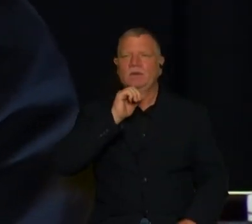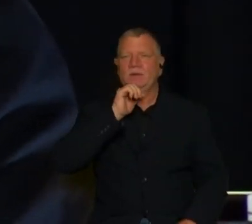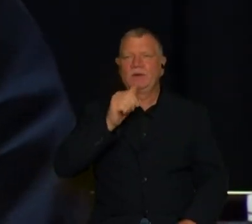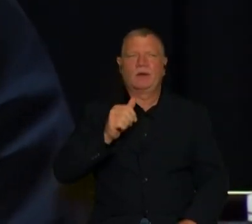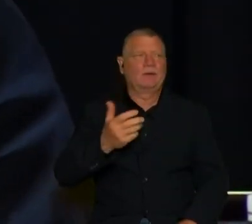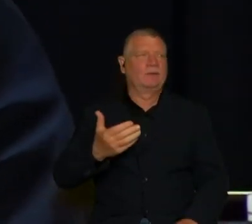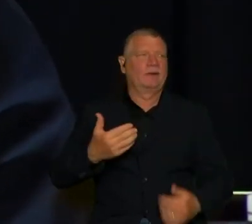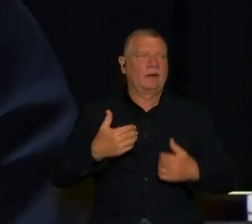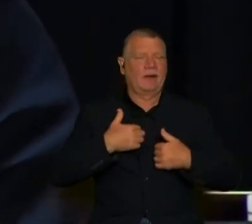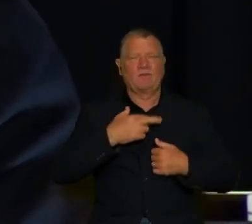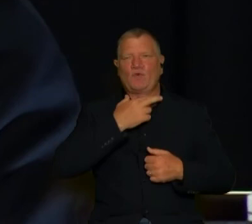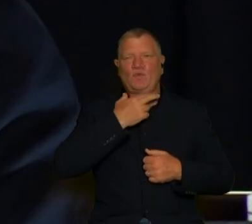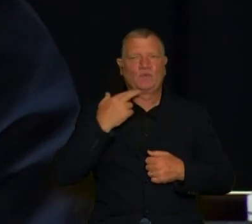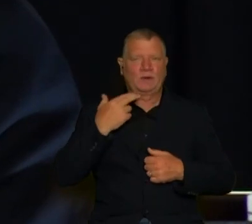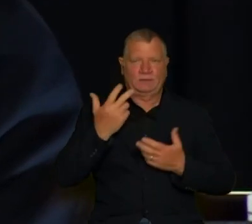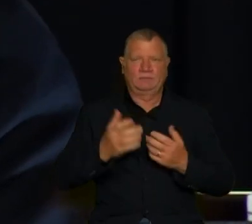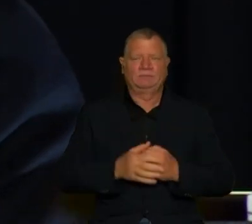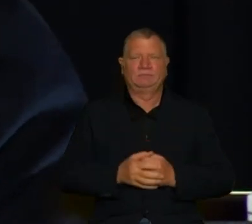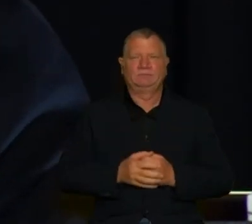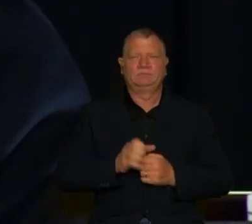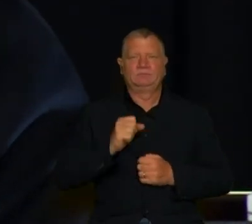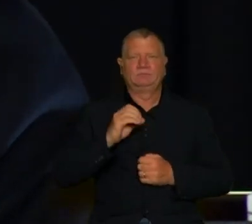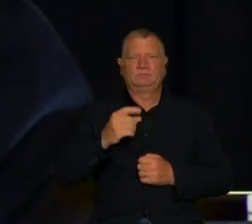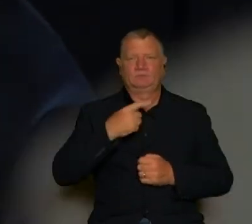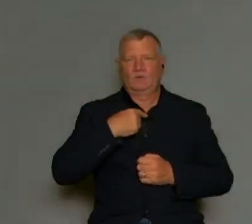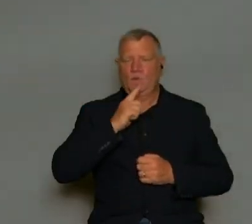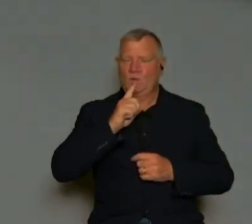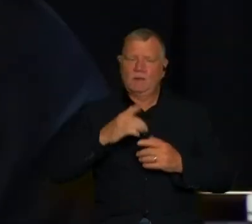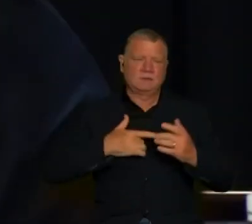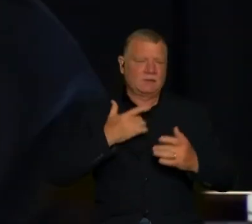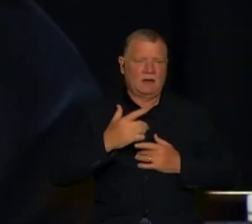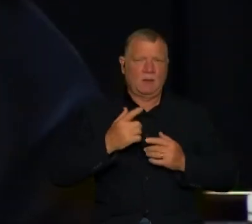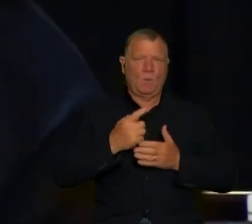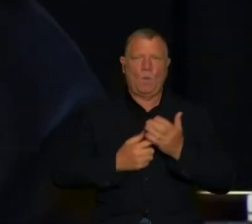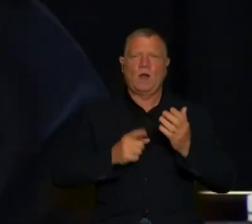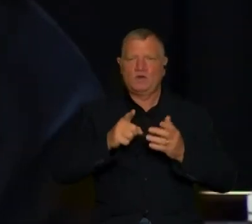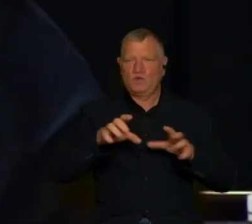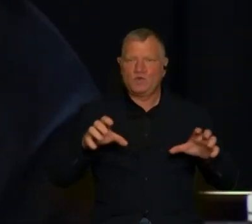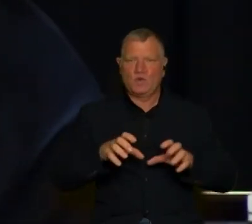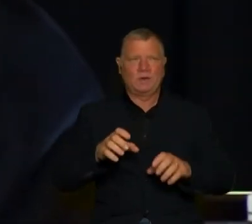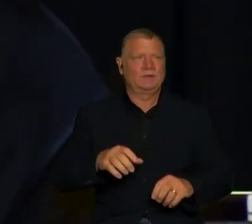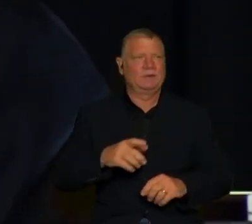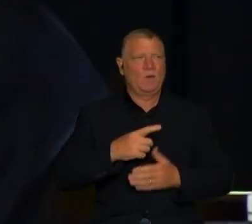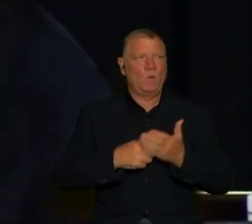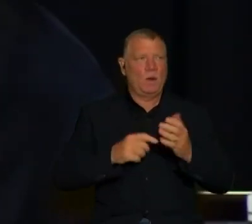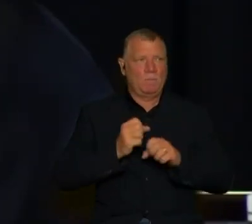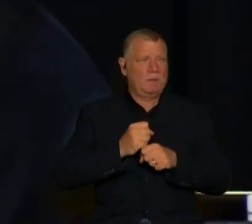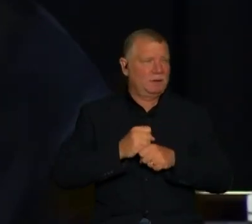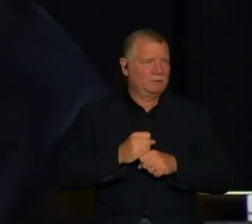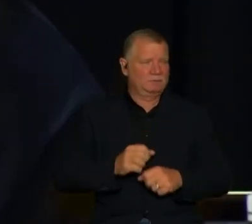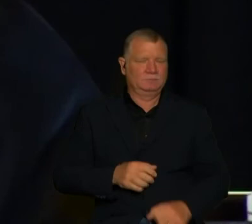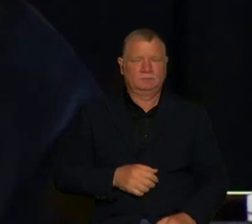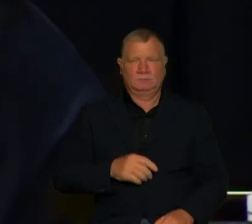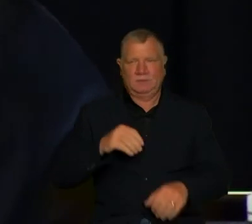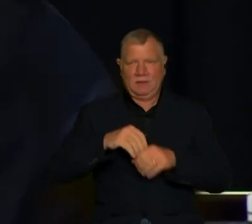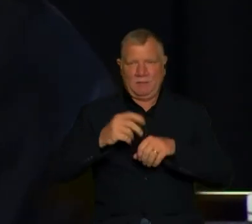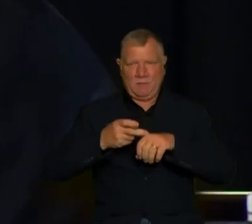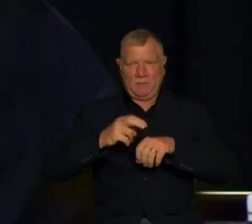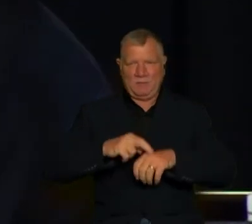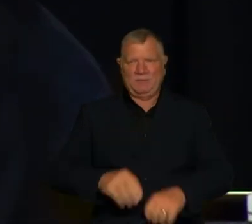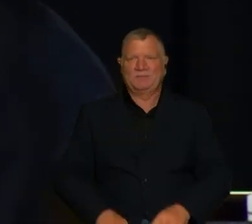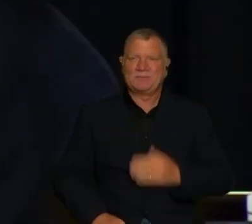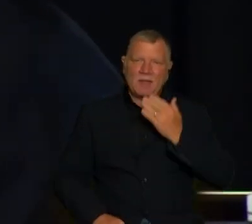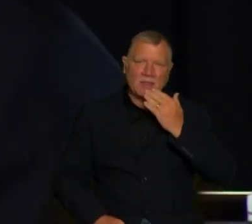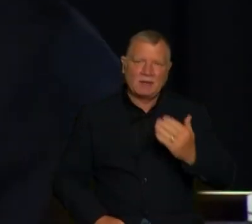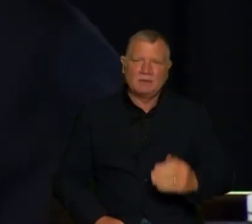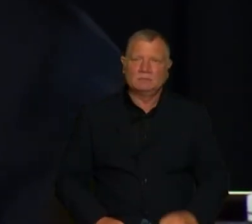be any risk that won't be the case. So I'm very, very excited about what y'all are doing and what it means for the people of Puerto Rico. Thank